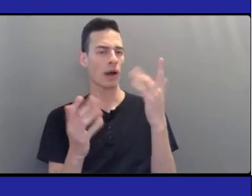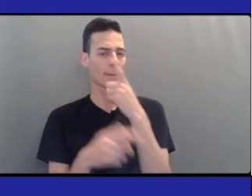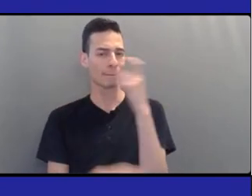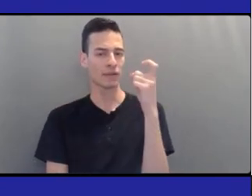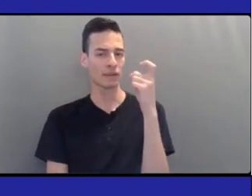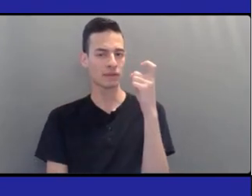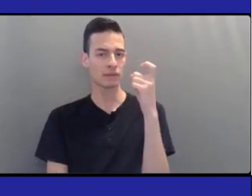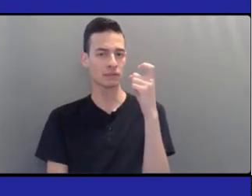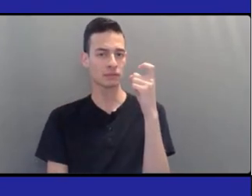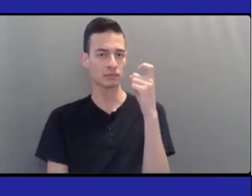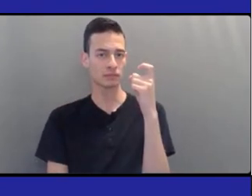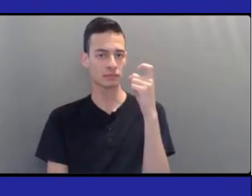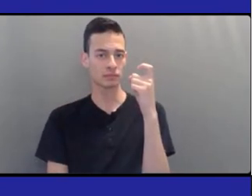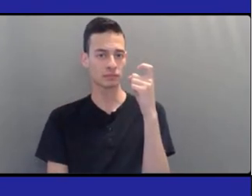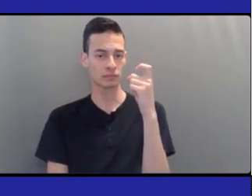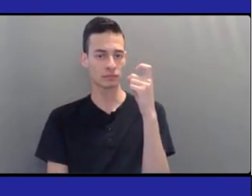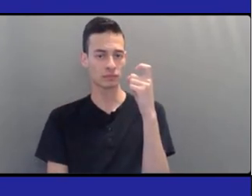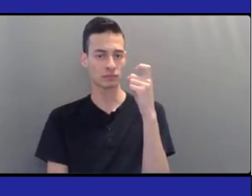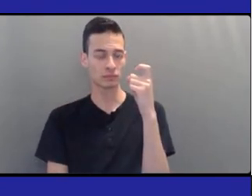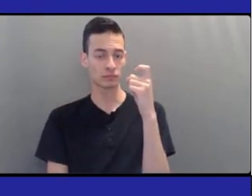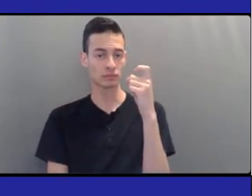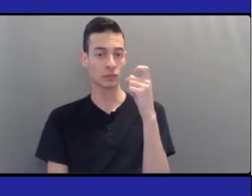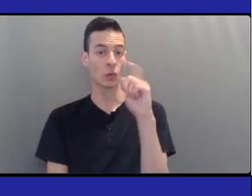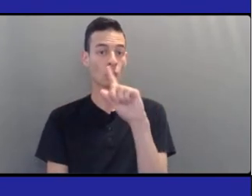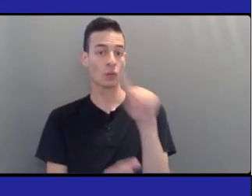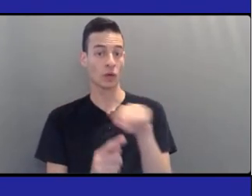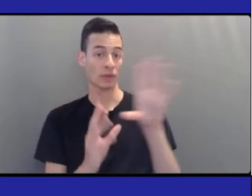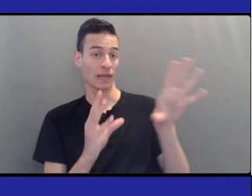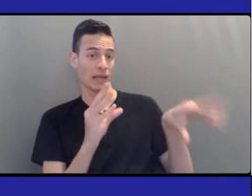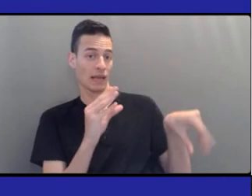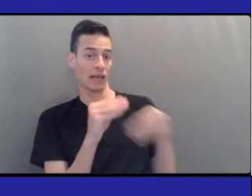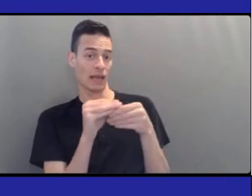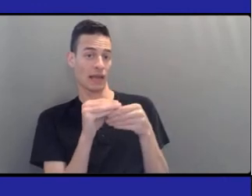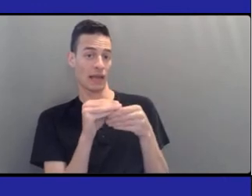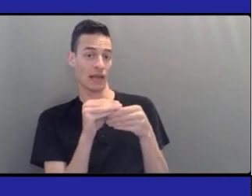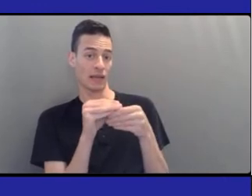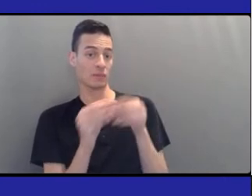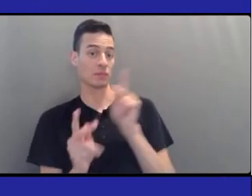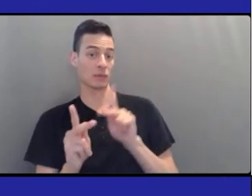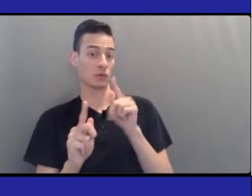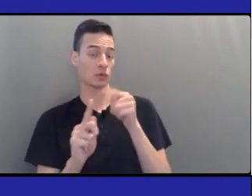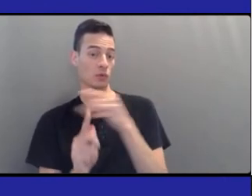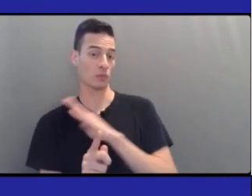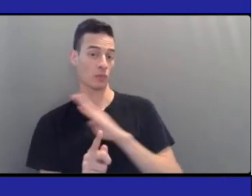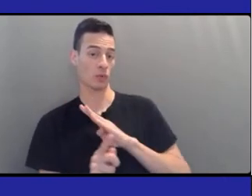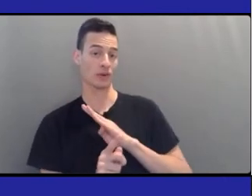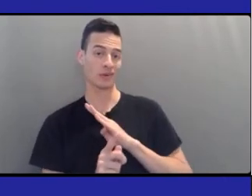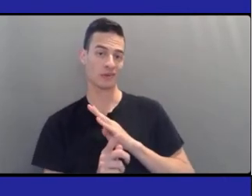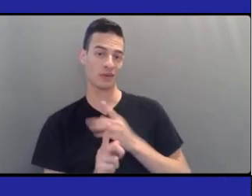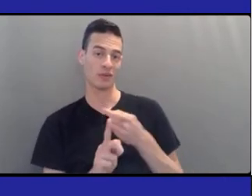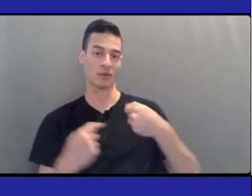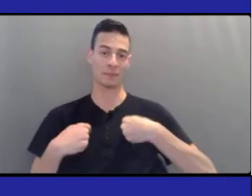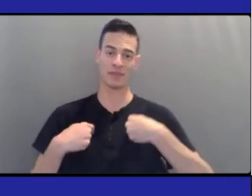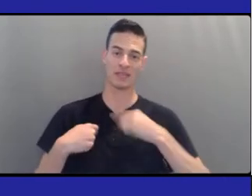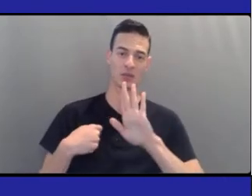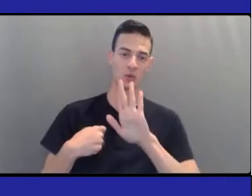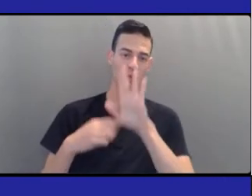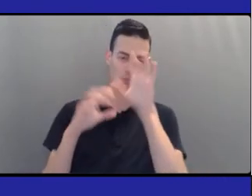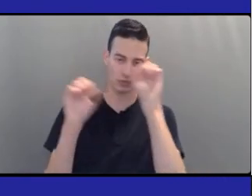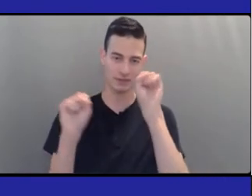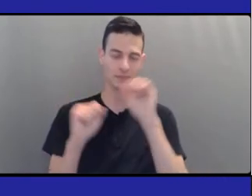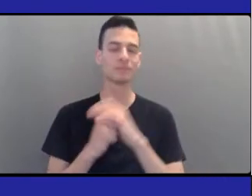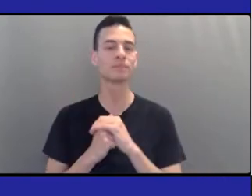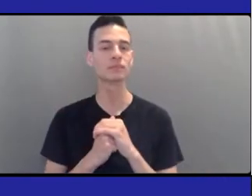brought to the board by me as your president. I'm going to ask Steve Cushman, who's been